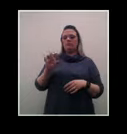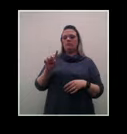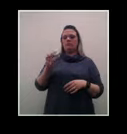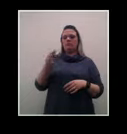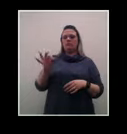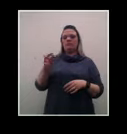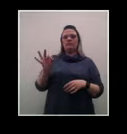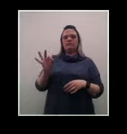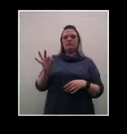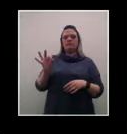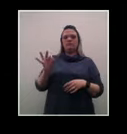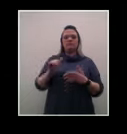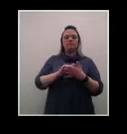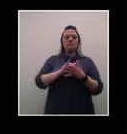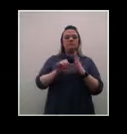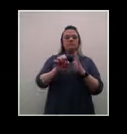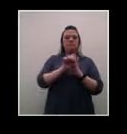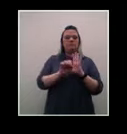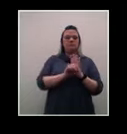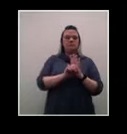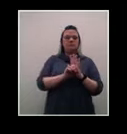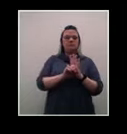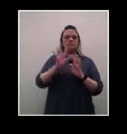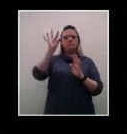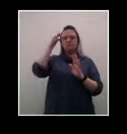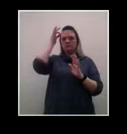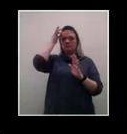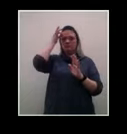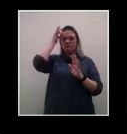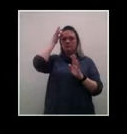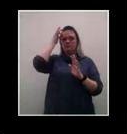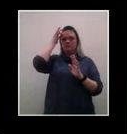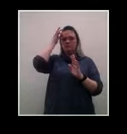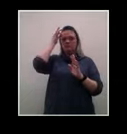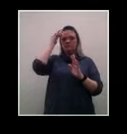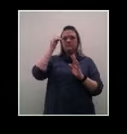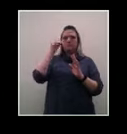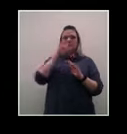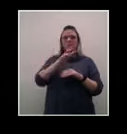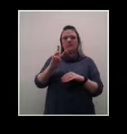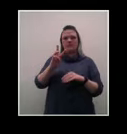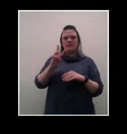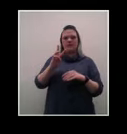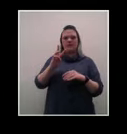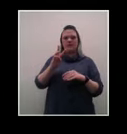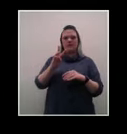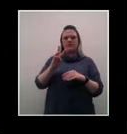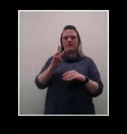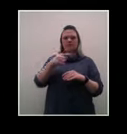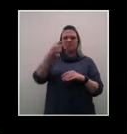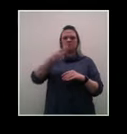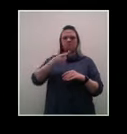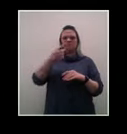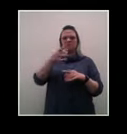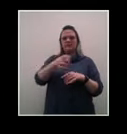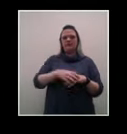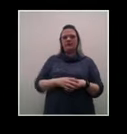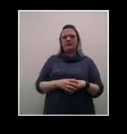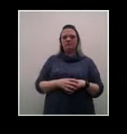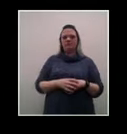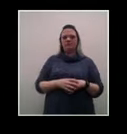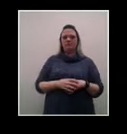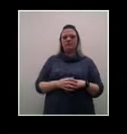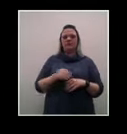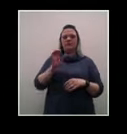www.erie.gov/COVID-19, the New York State, as well as the federal hotlines and websites, which, of course, the